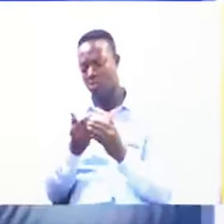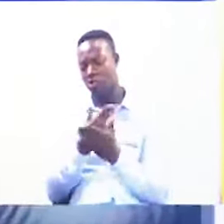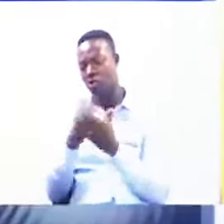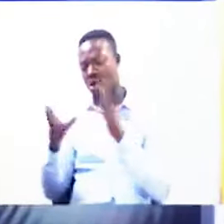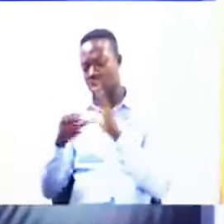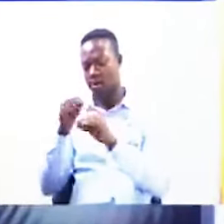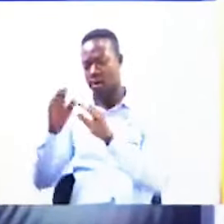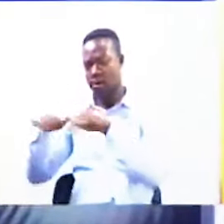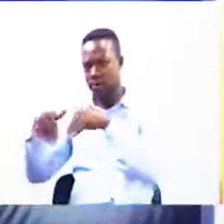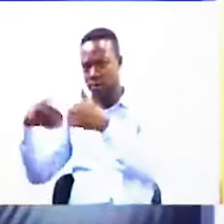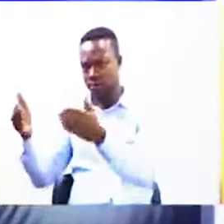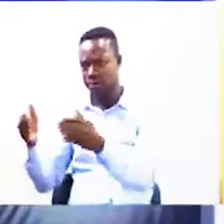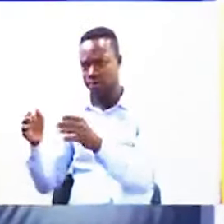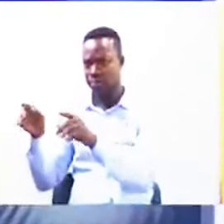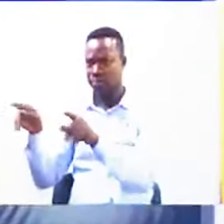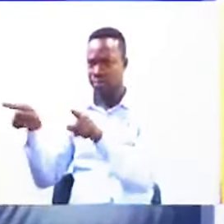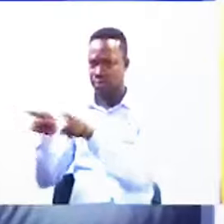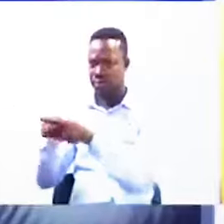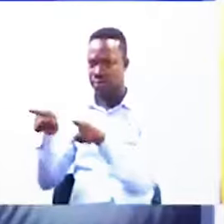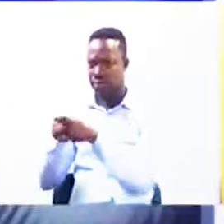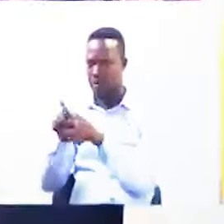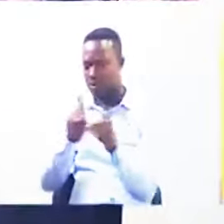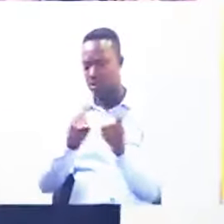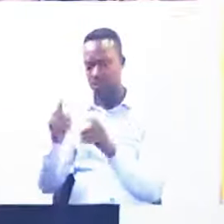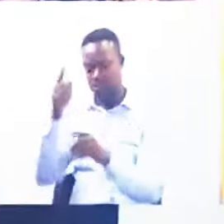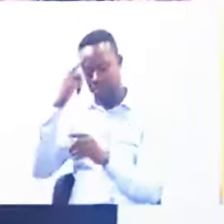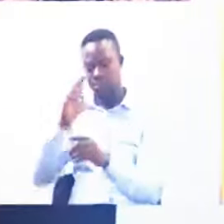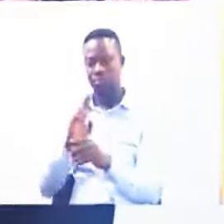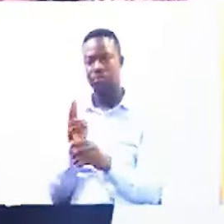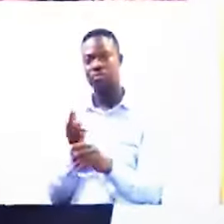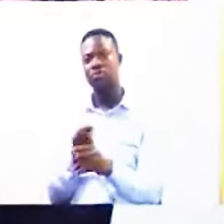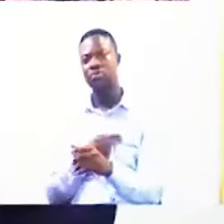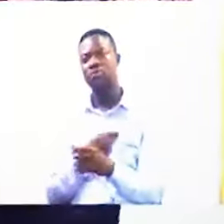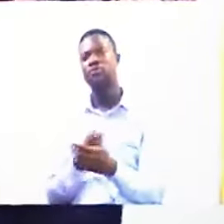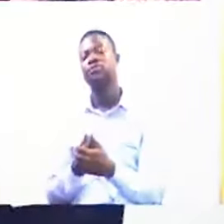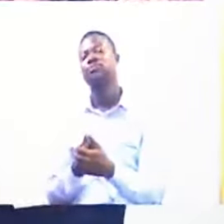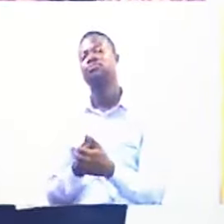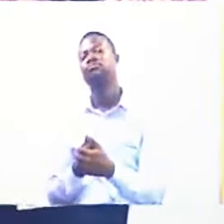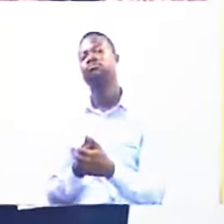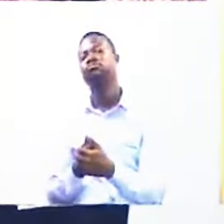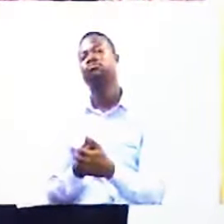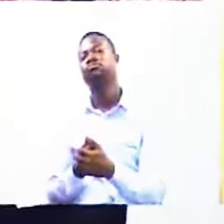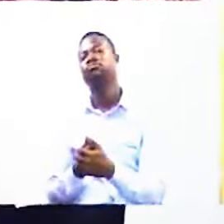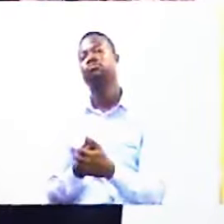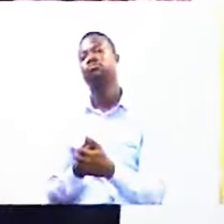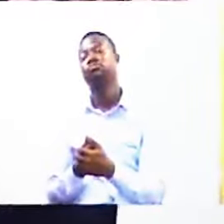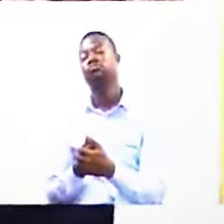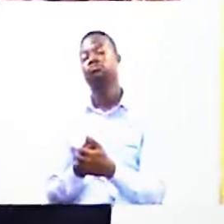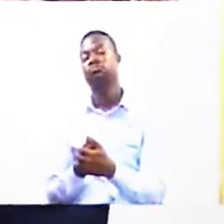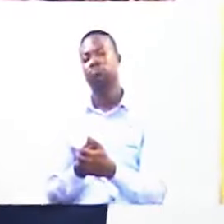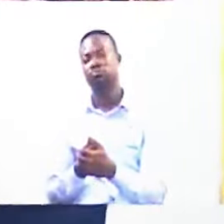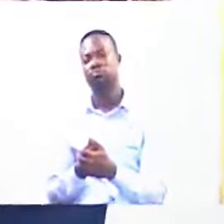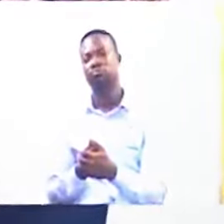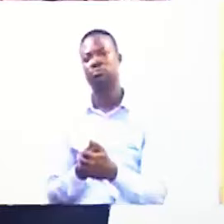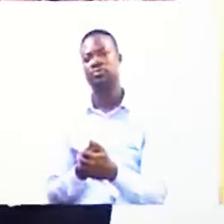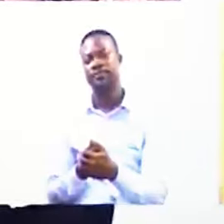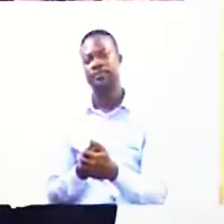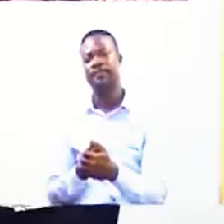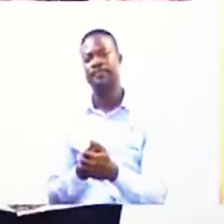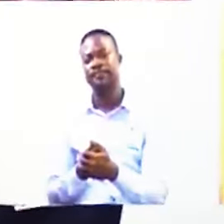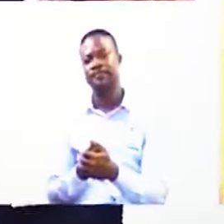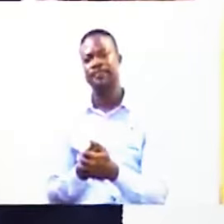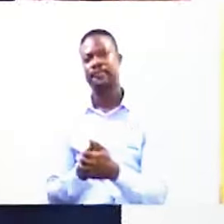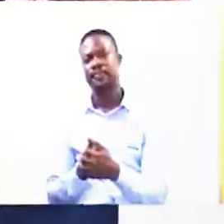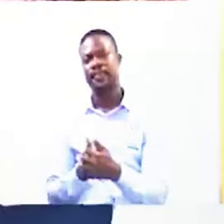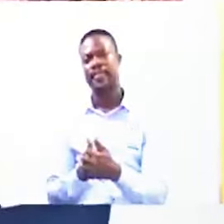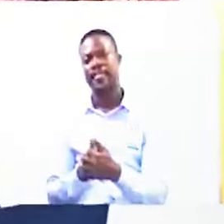them, just as he did to us. Na onyankopon a onim akoma mu no di wadanse e ma won